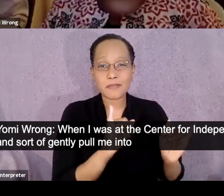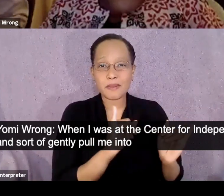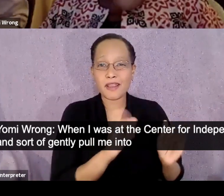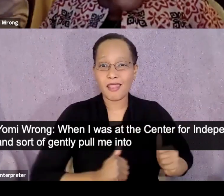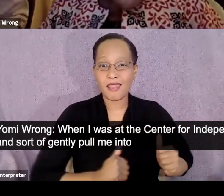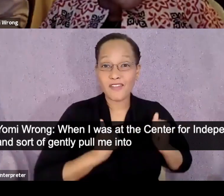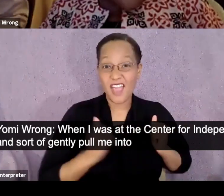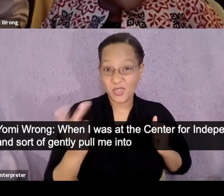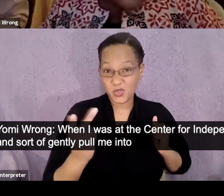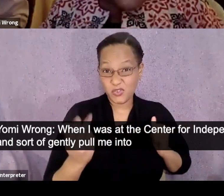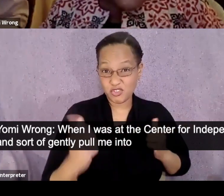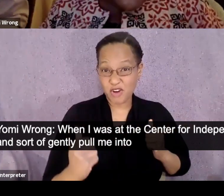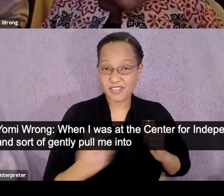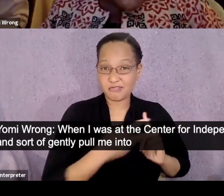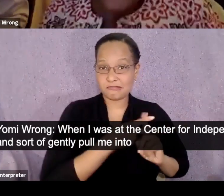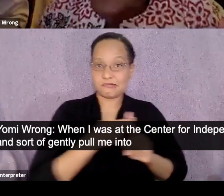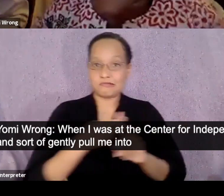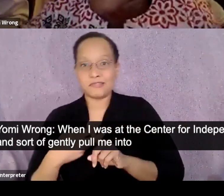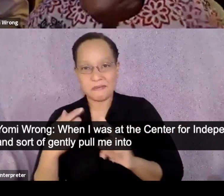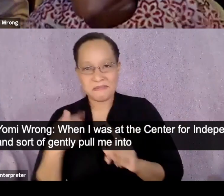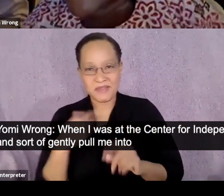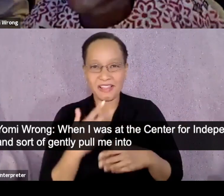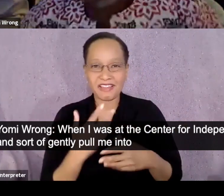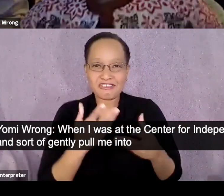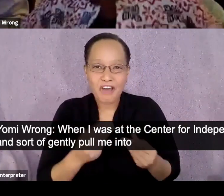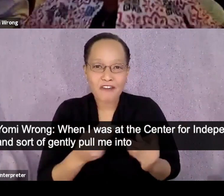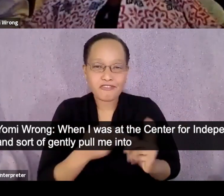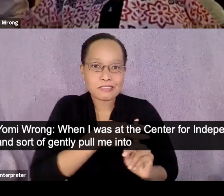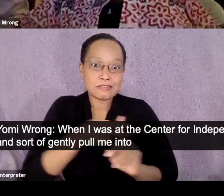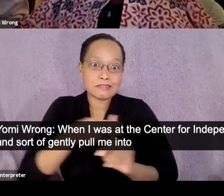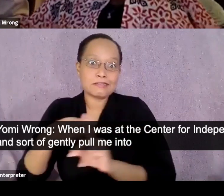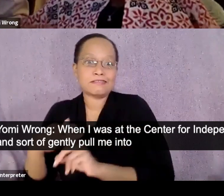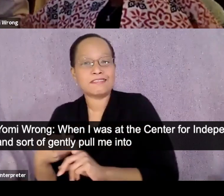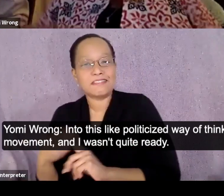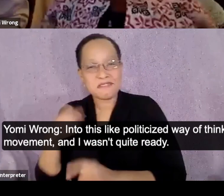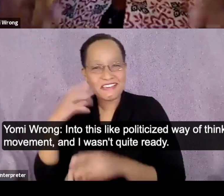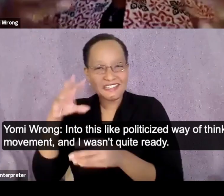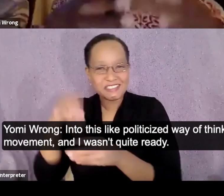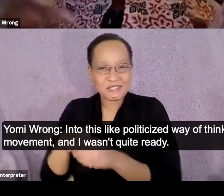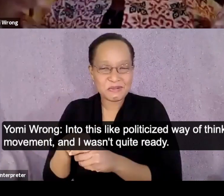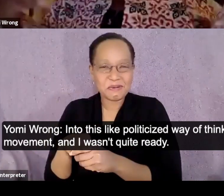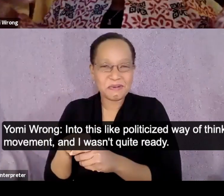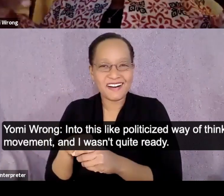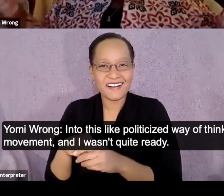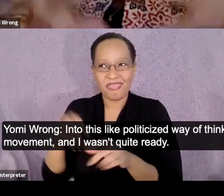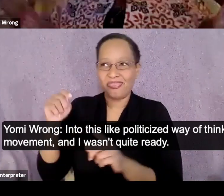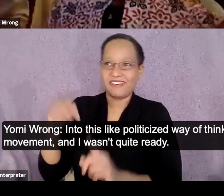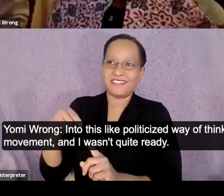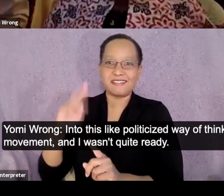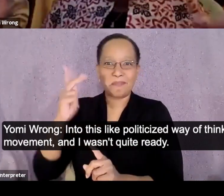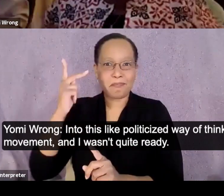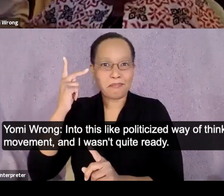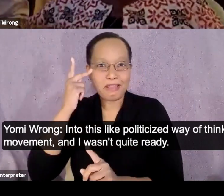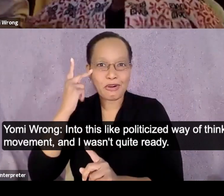over. You were trying to sort of gently pull me um, into this like politicized